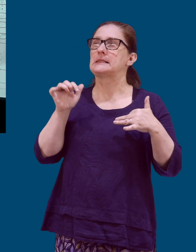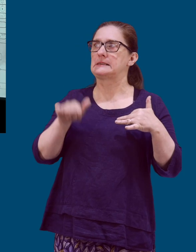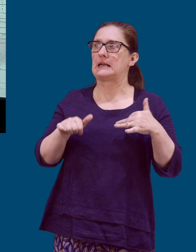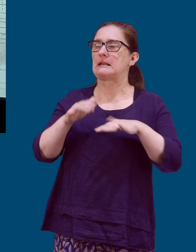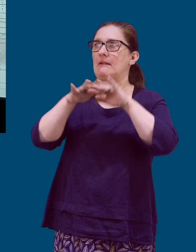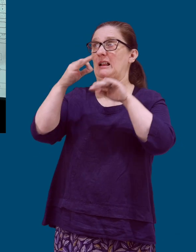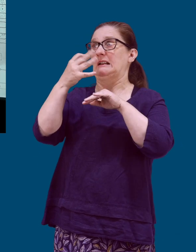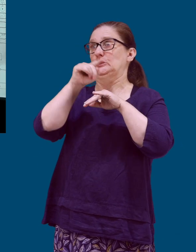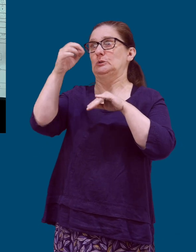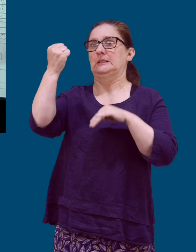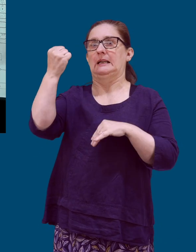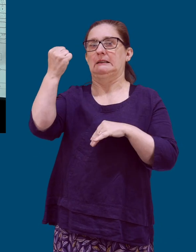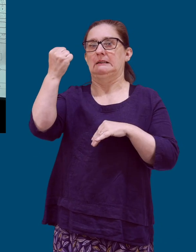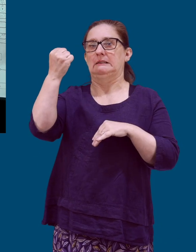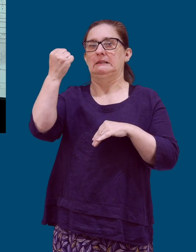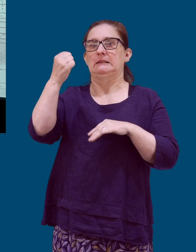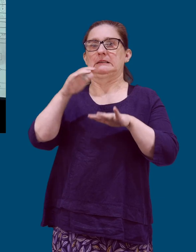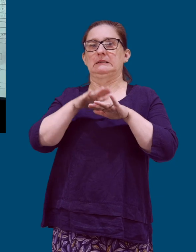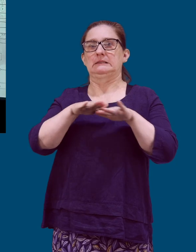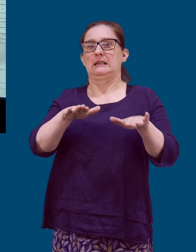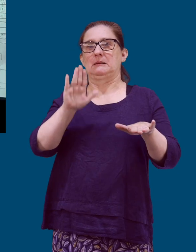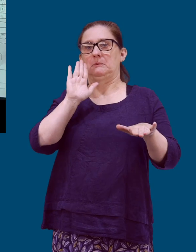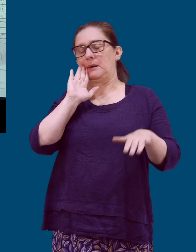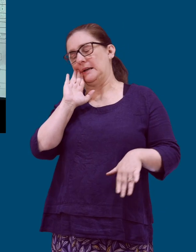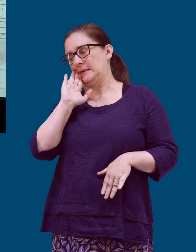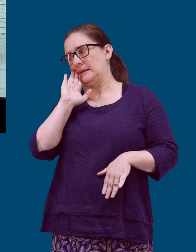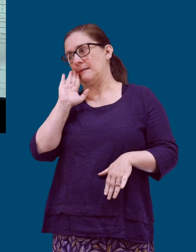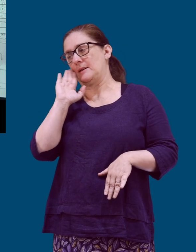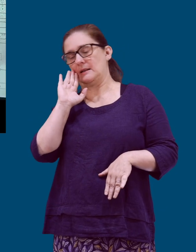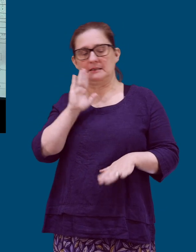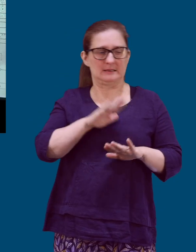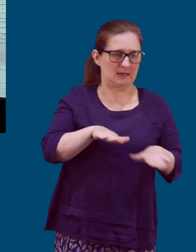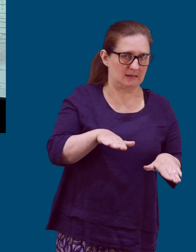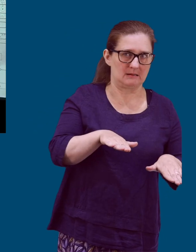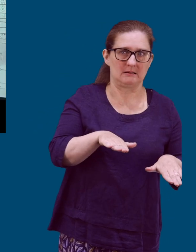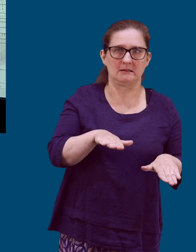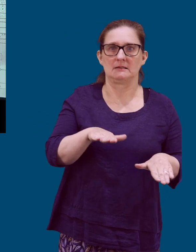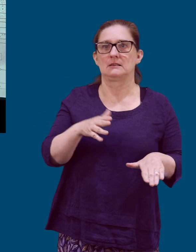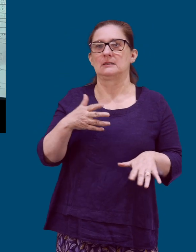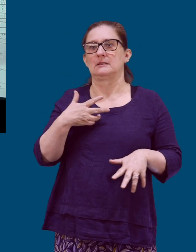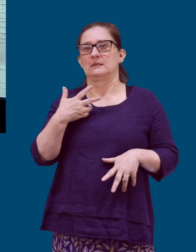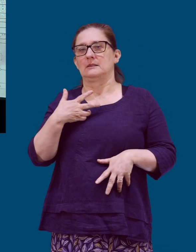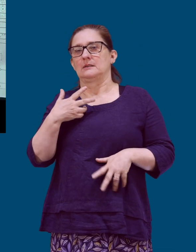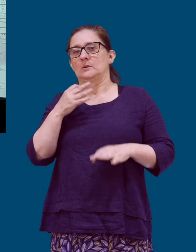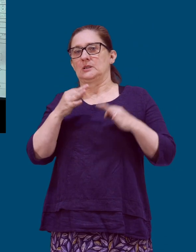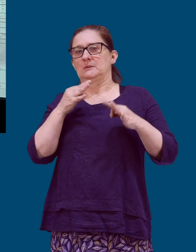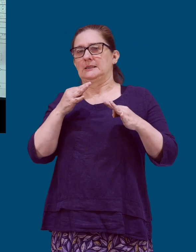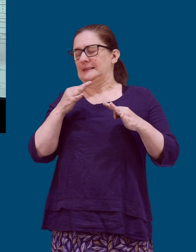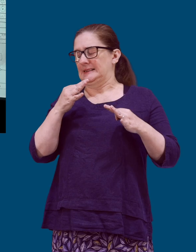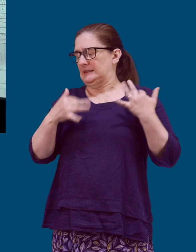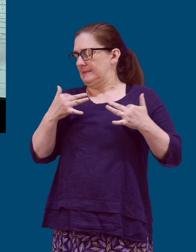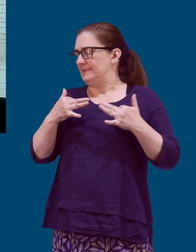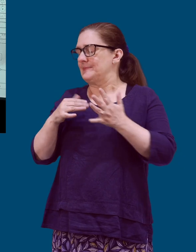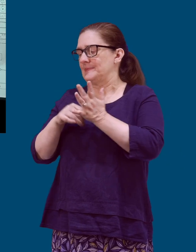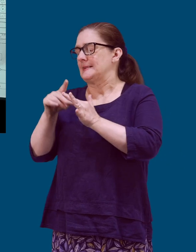level 8 to 10. Desk, bed, desk, barely. Anger, questioning, and critical. Tens machine.